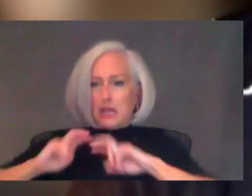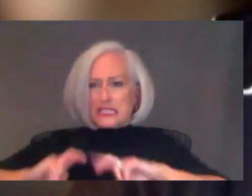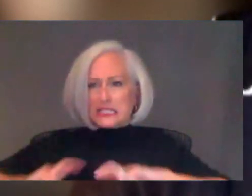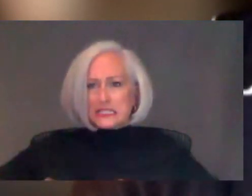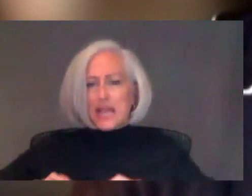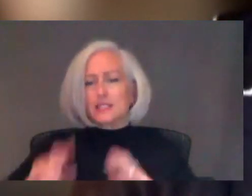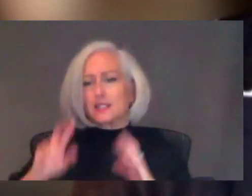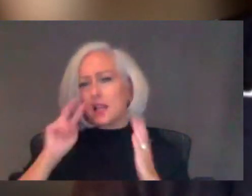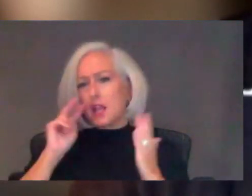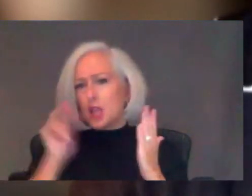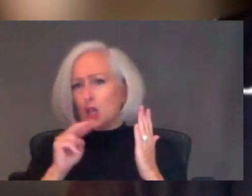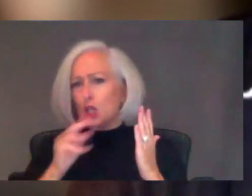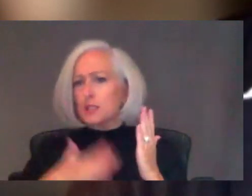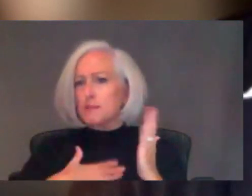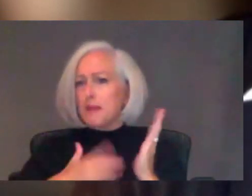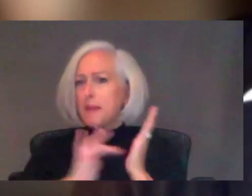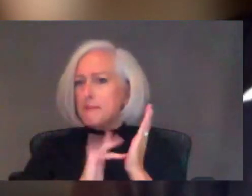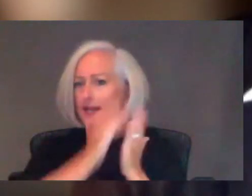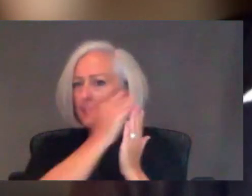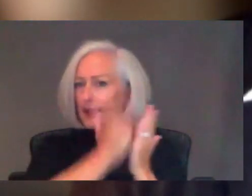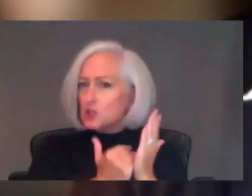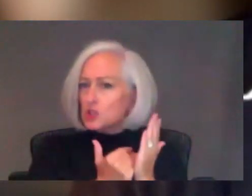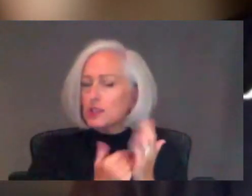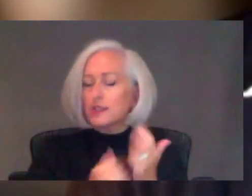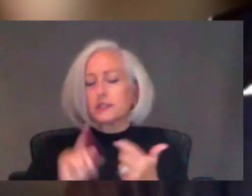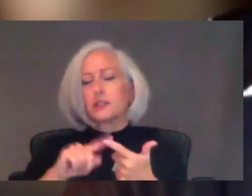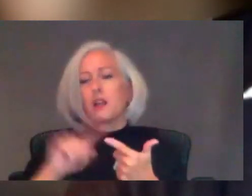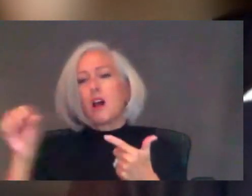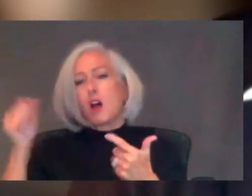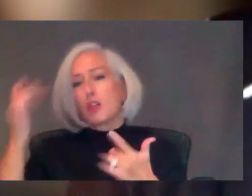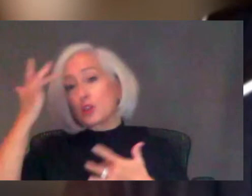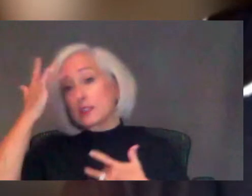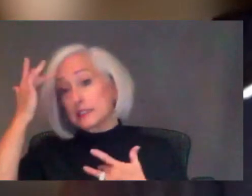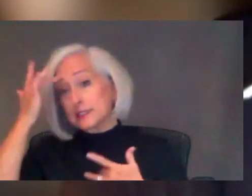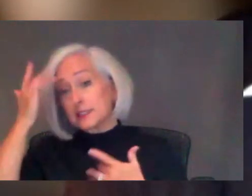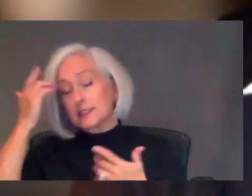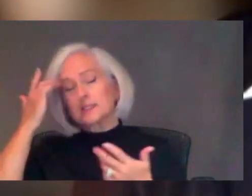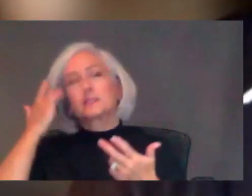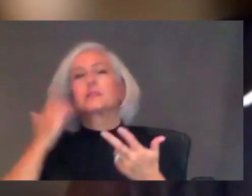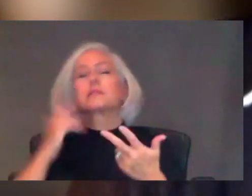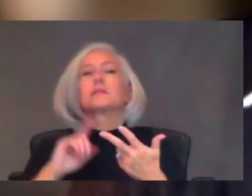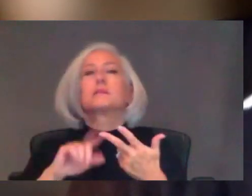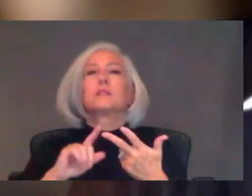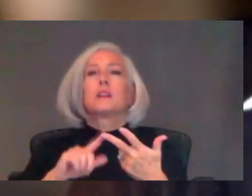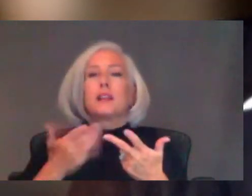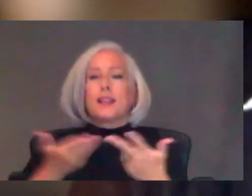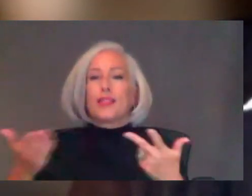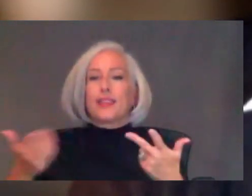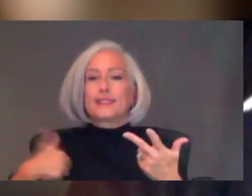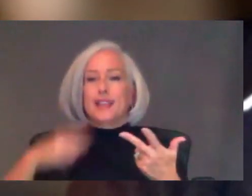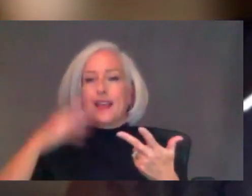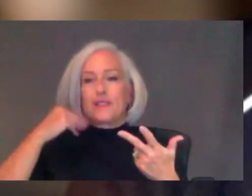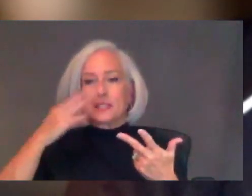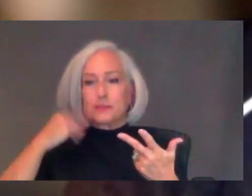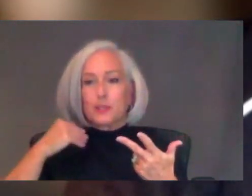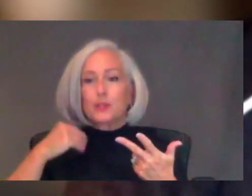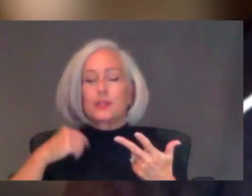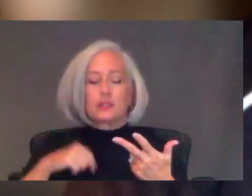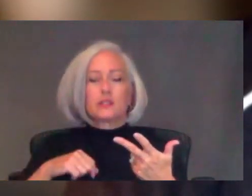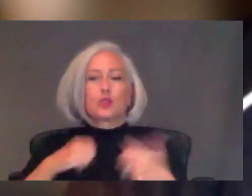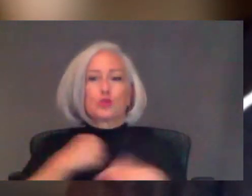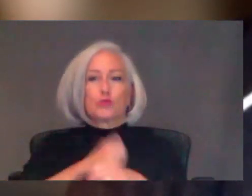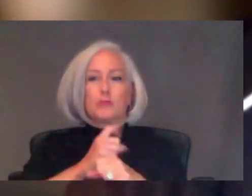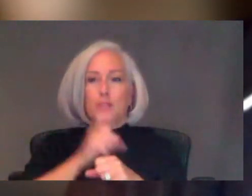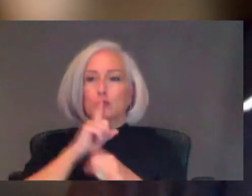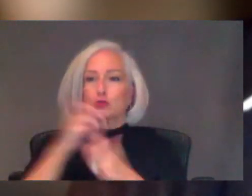science and talk with your physician. Dr. Seitz, don't sidestep the vaccine and just rely on the treatment, correct? Yeah, no, please